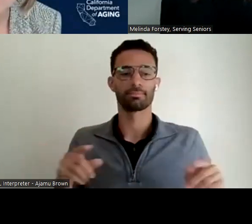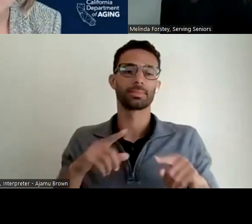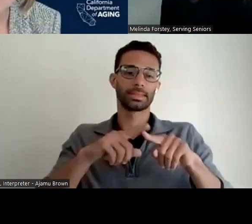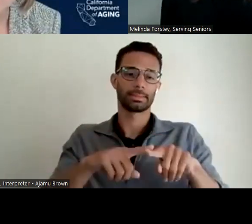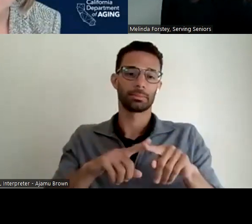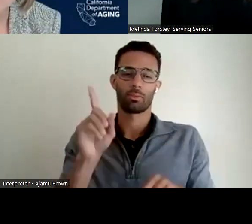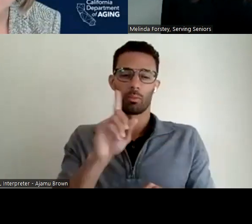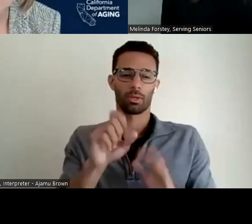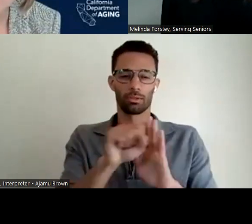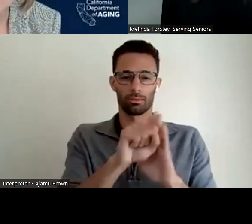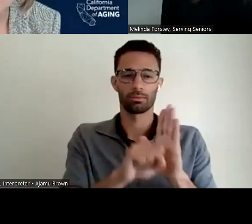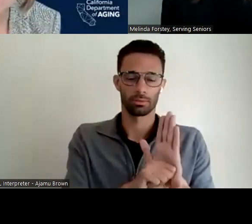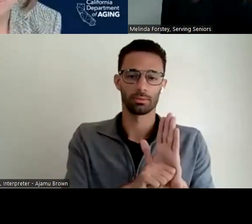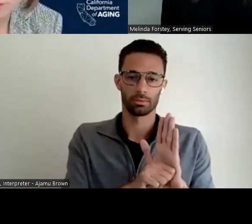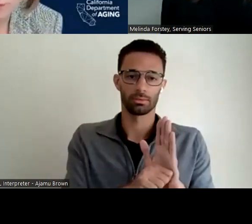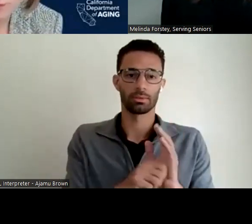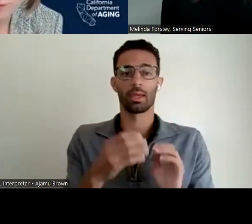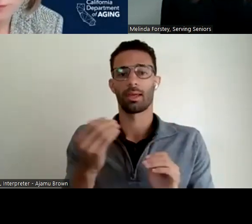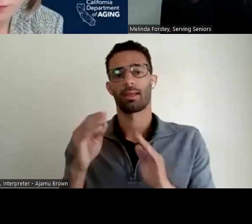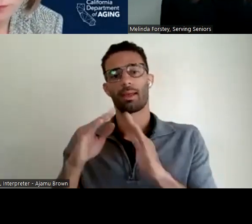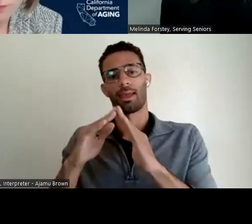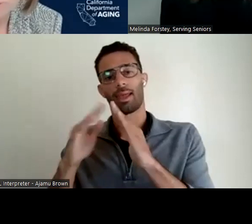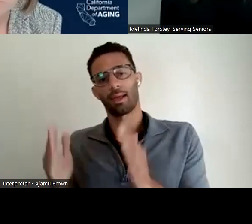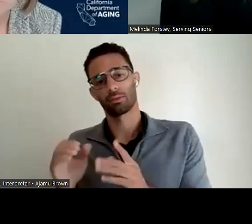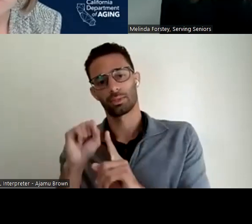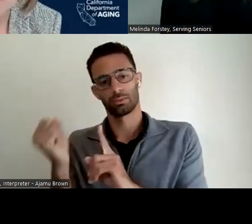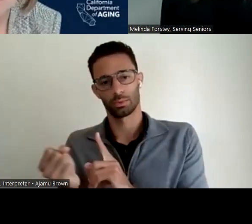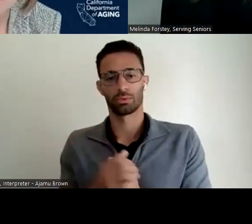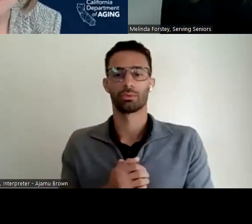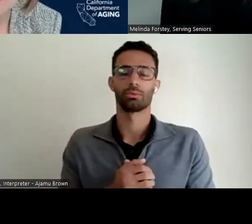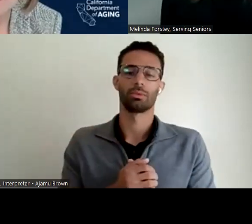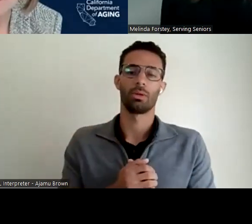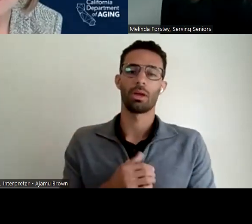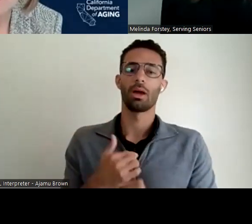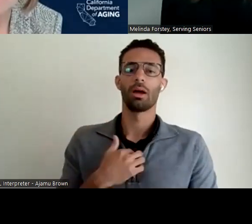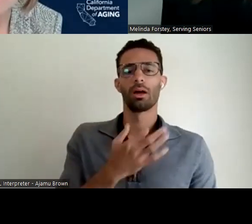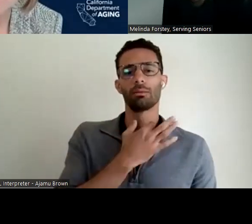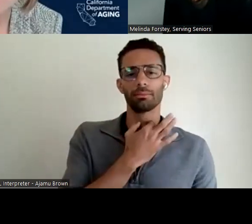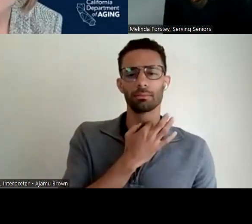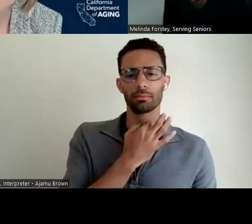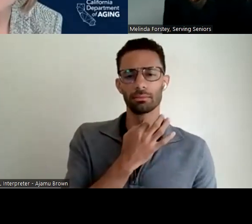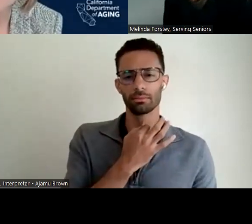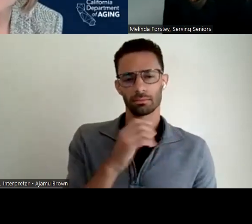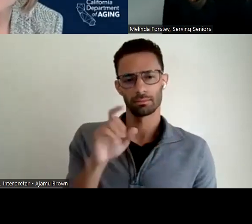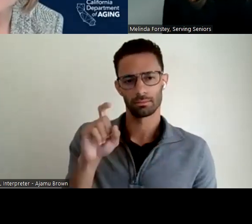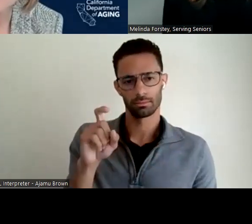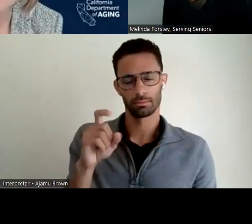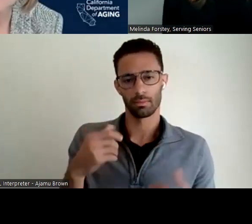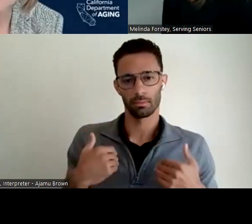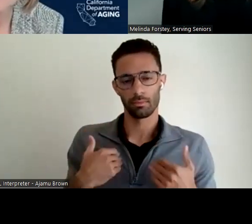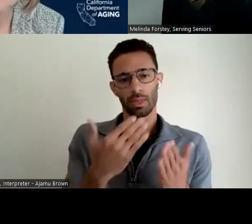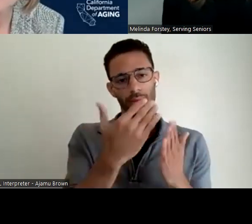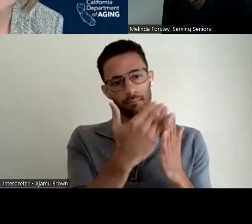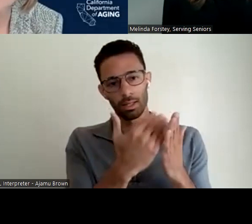right? Depending on what the housing stock is. And so I'm really curious if there are any lessons learned or